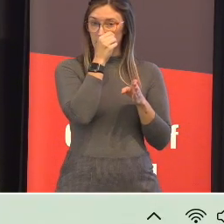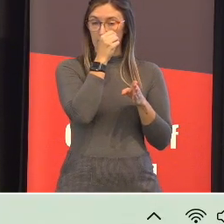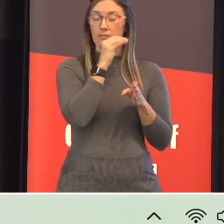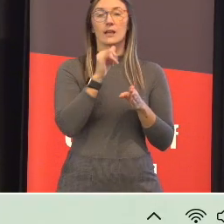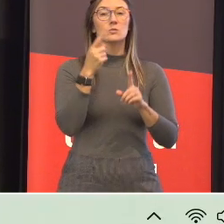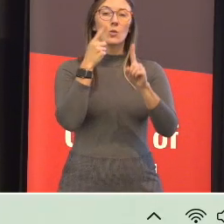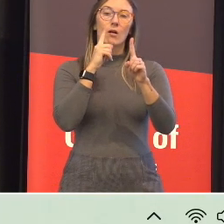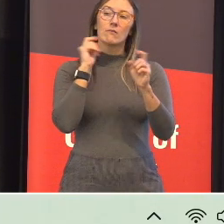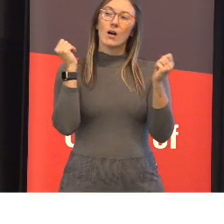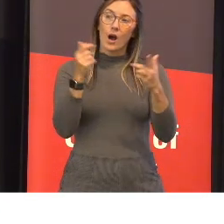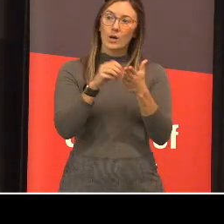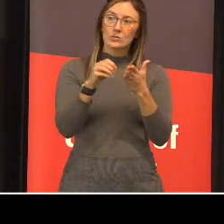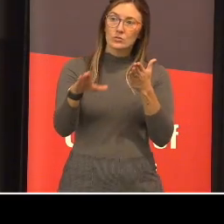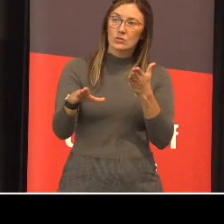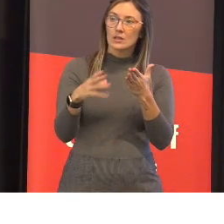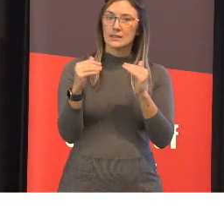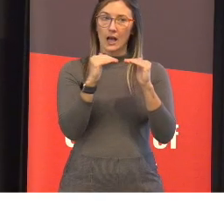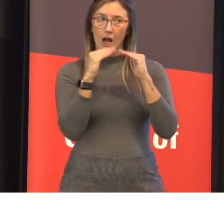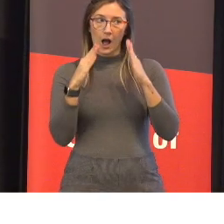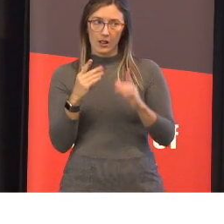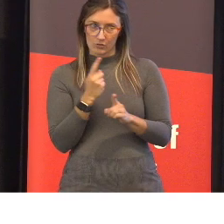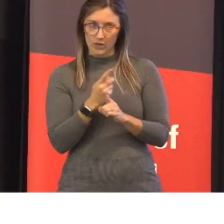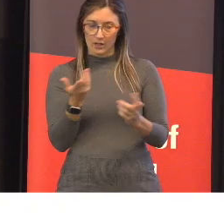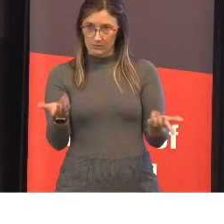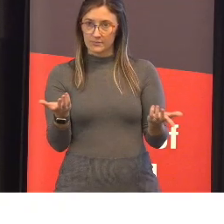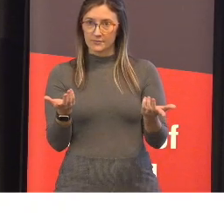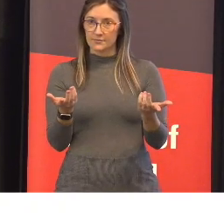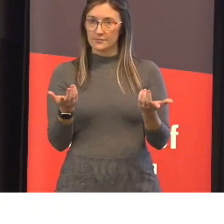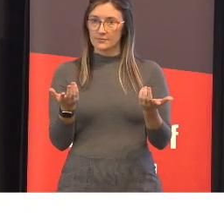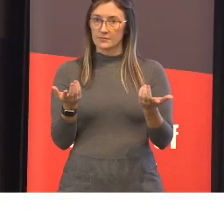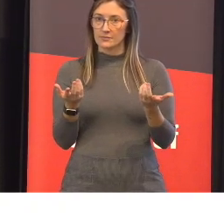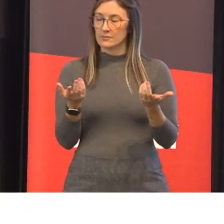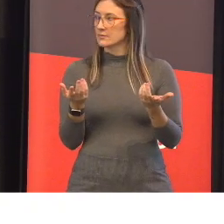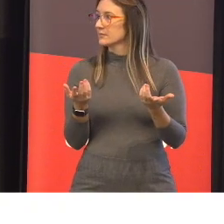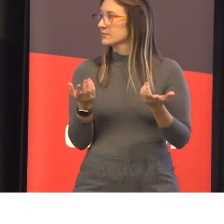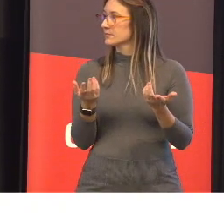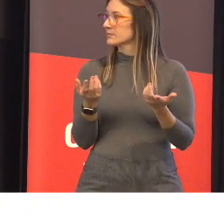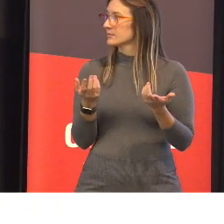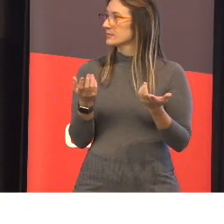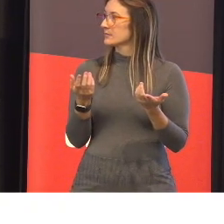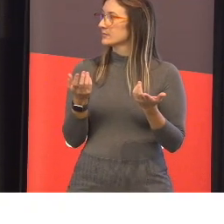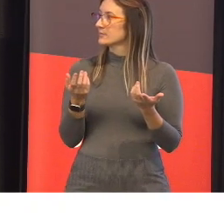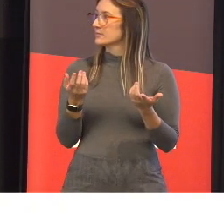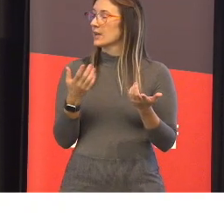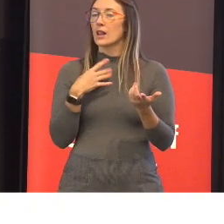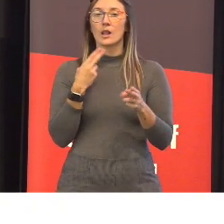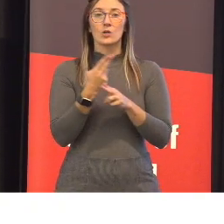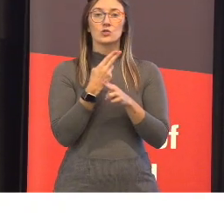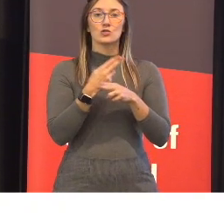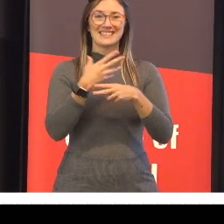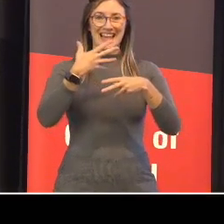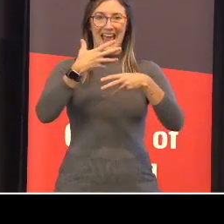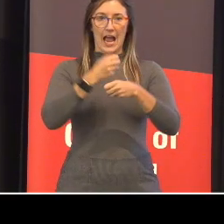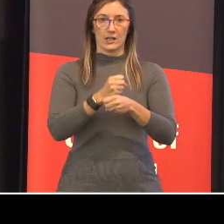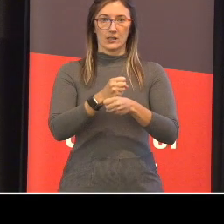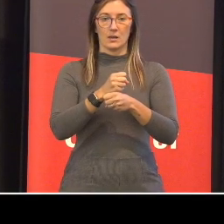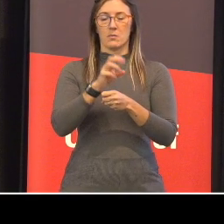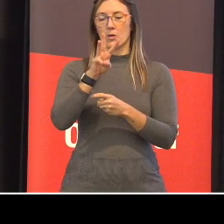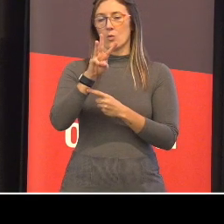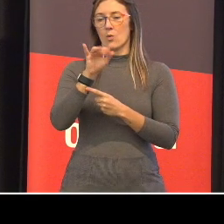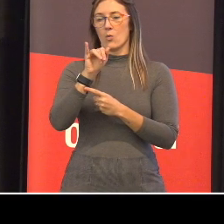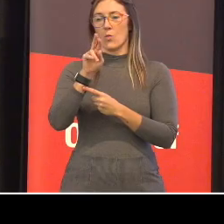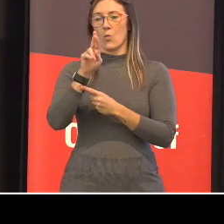our colleagues and for everyone within our community? And I like to use the acronym WIRED. I can't take full credit.